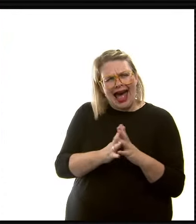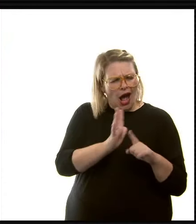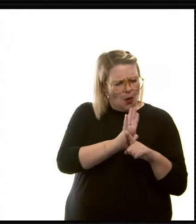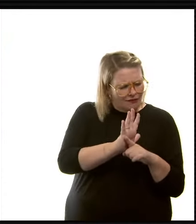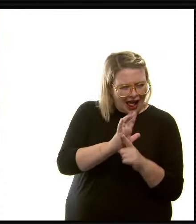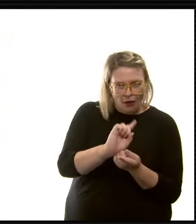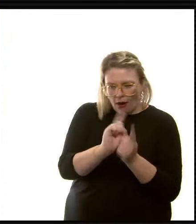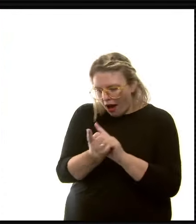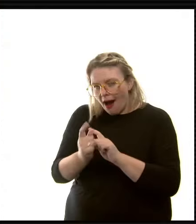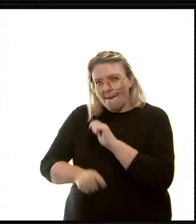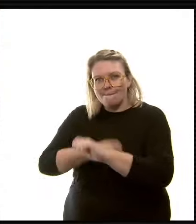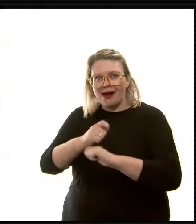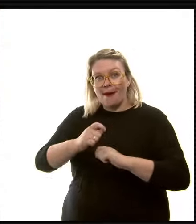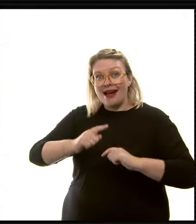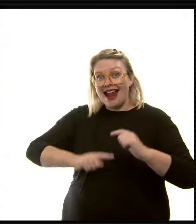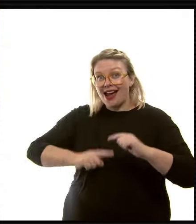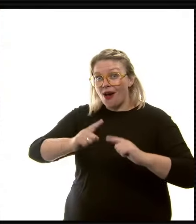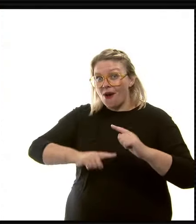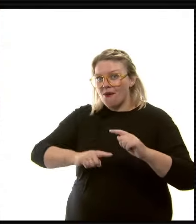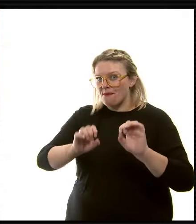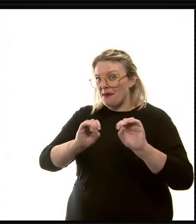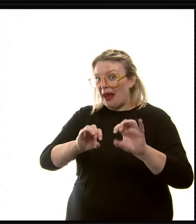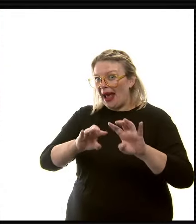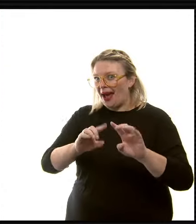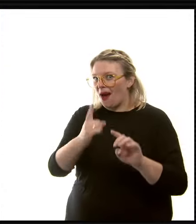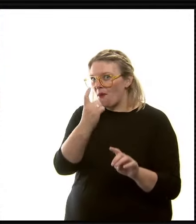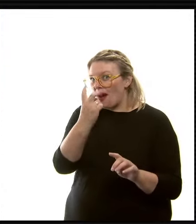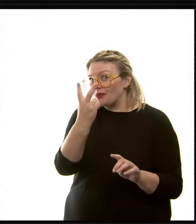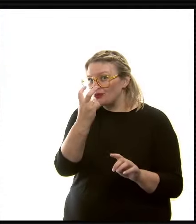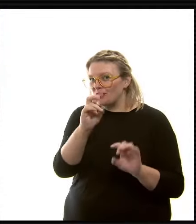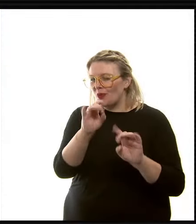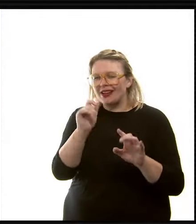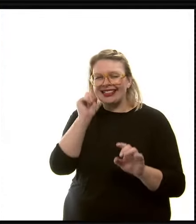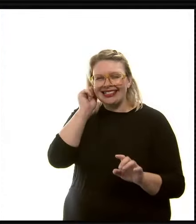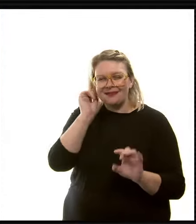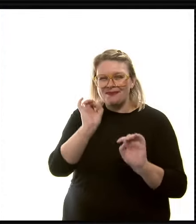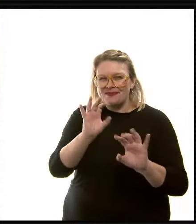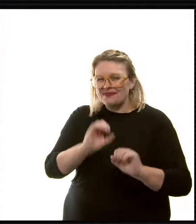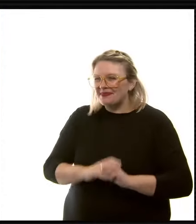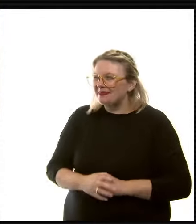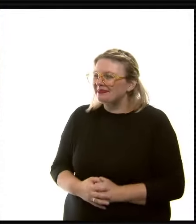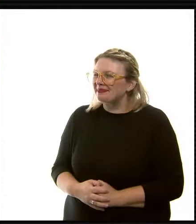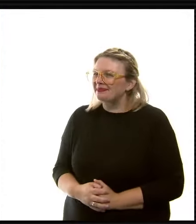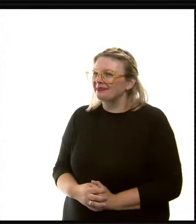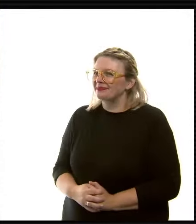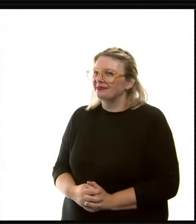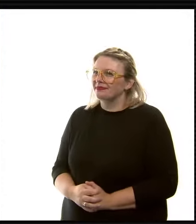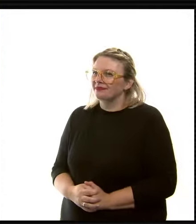LEGO products, and maybe even share 1 or 2 building tips. Shall we? Let's go.